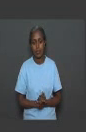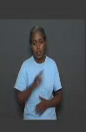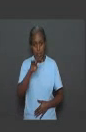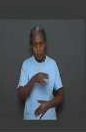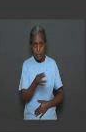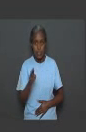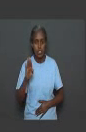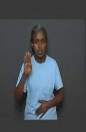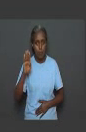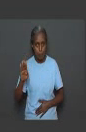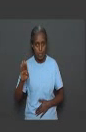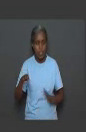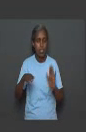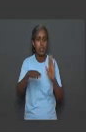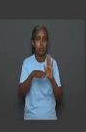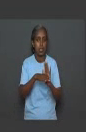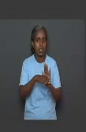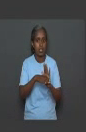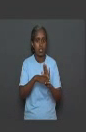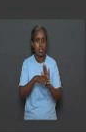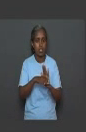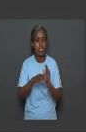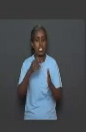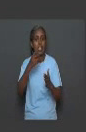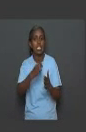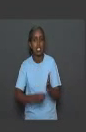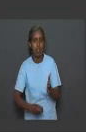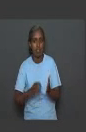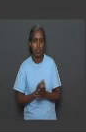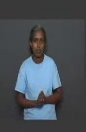Matrix B represents the results.